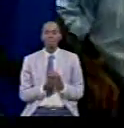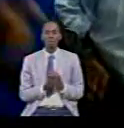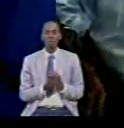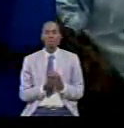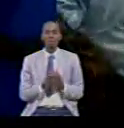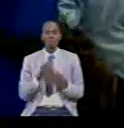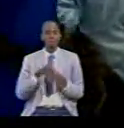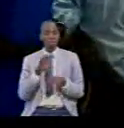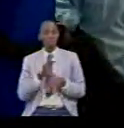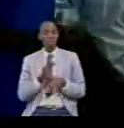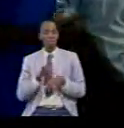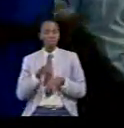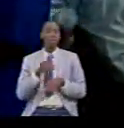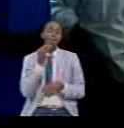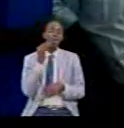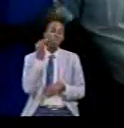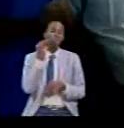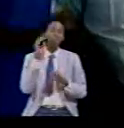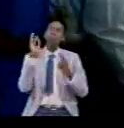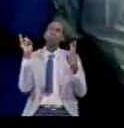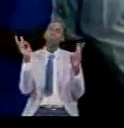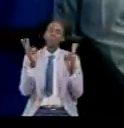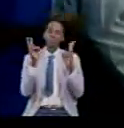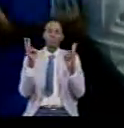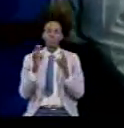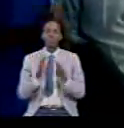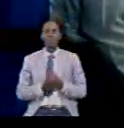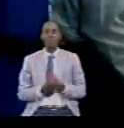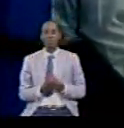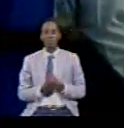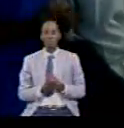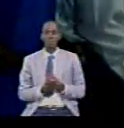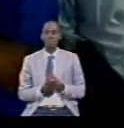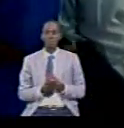In church, at home, victory.